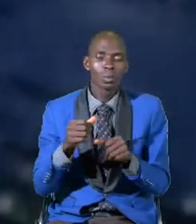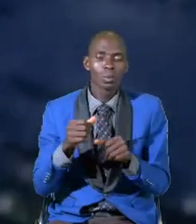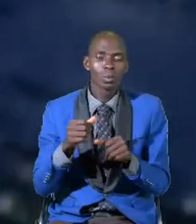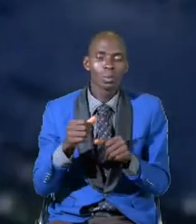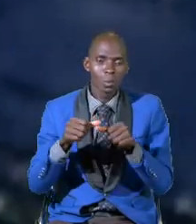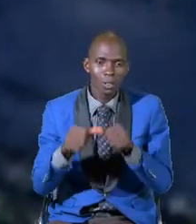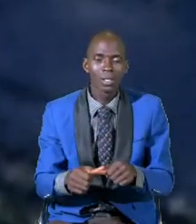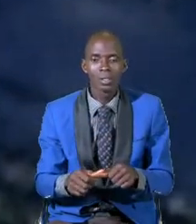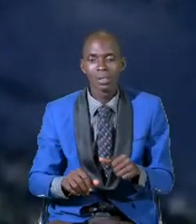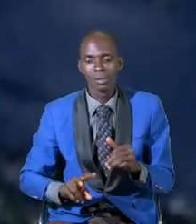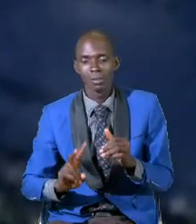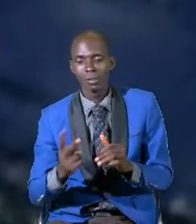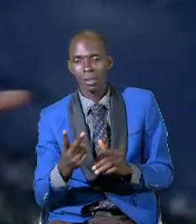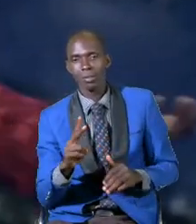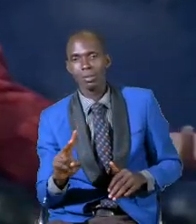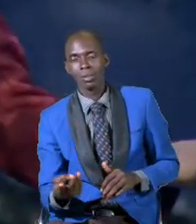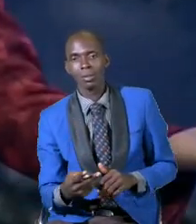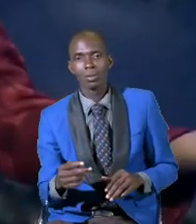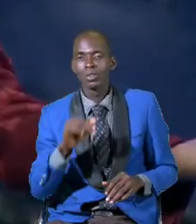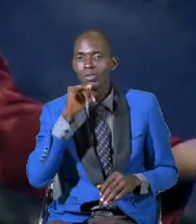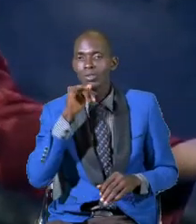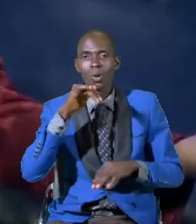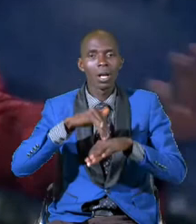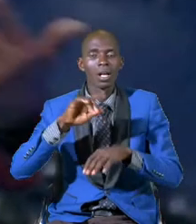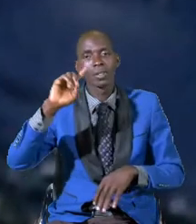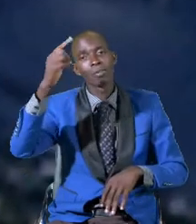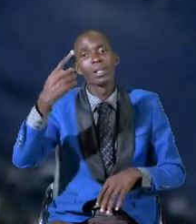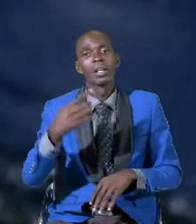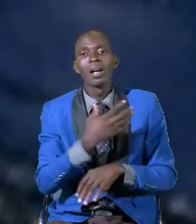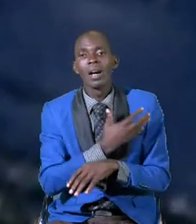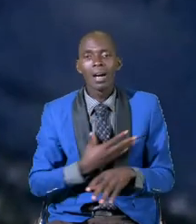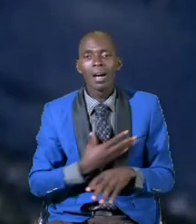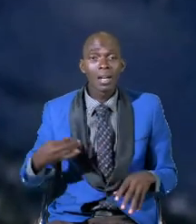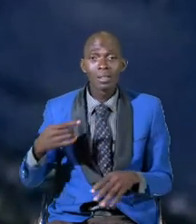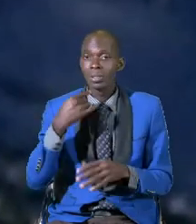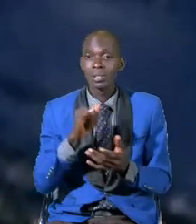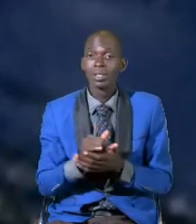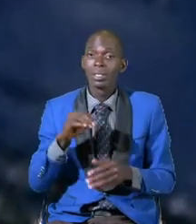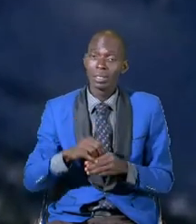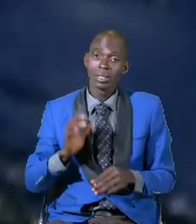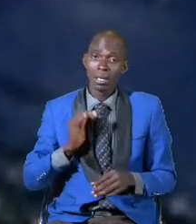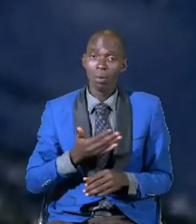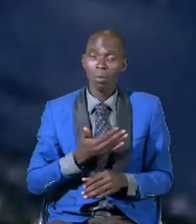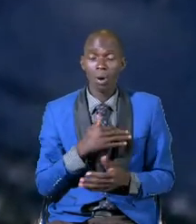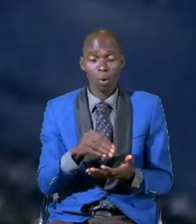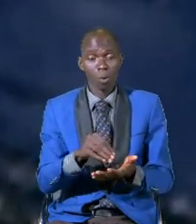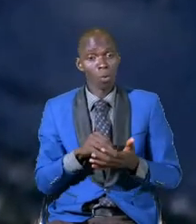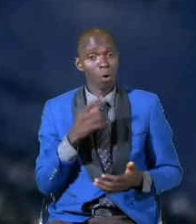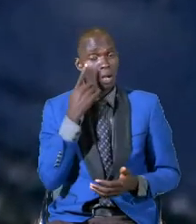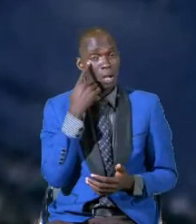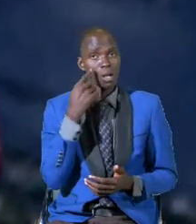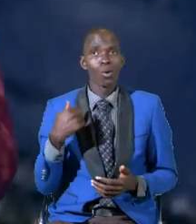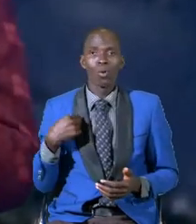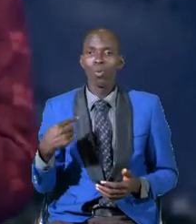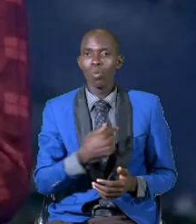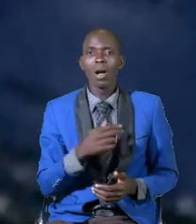remain idlers, and they say, after all, in our own sight, we are grasshoppers.